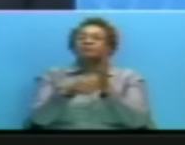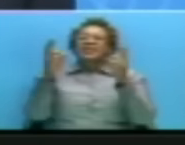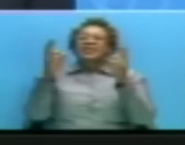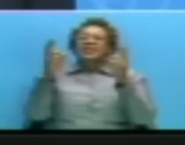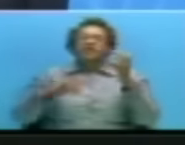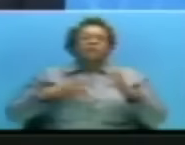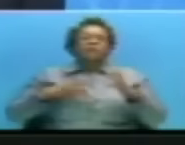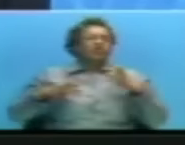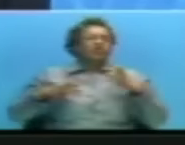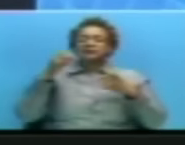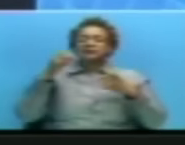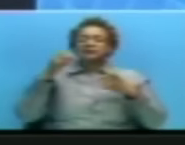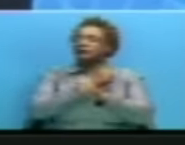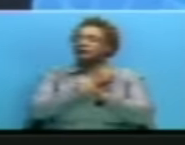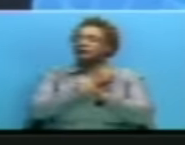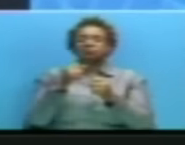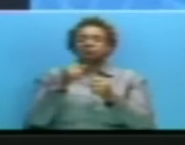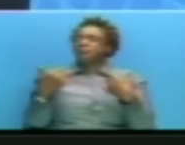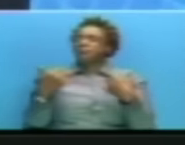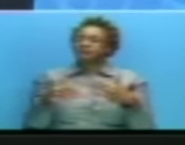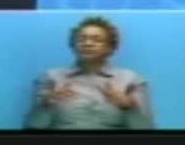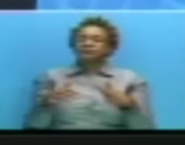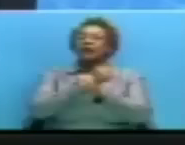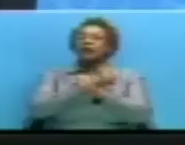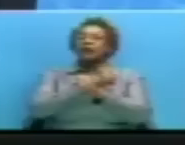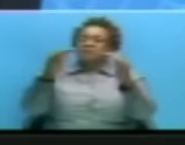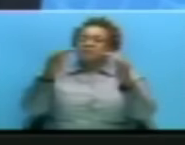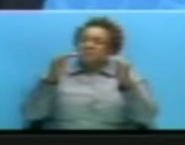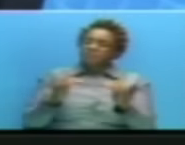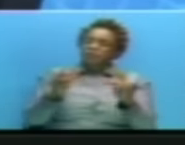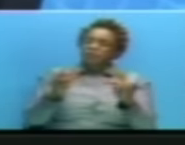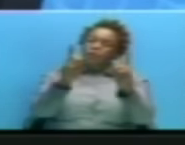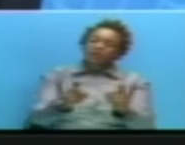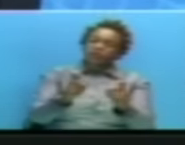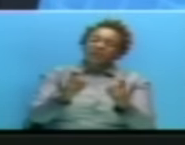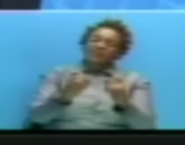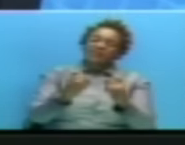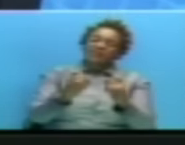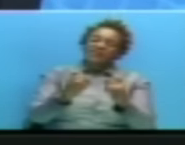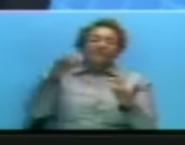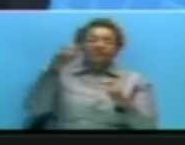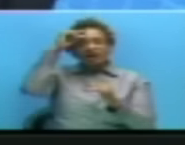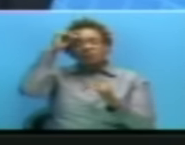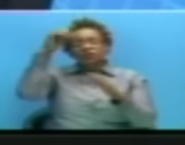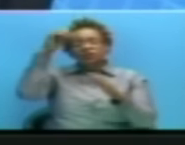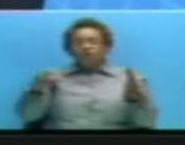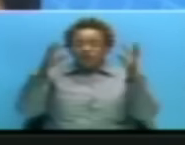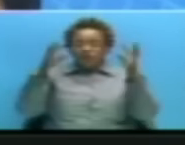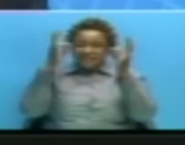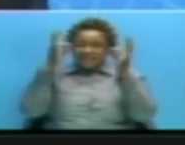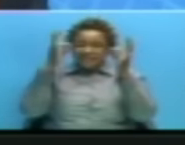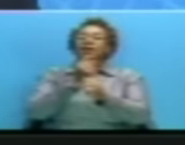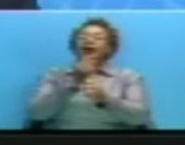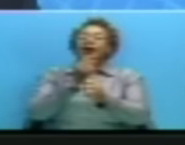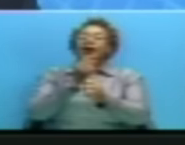morals cannot be trivialized and cannot be brought down to a level where you even question the integrity of the government or the decision taken by the government. What